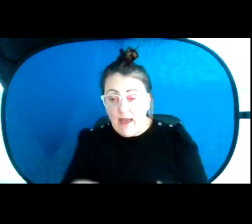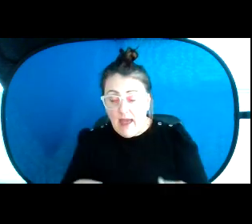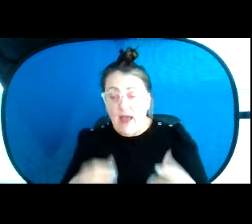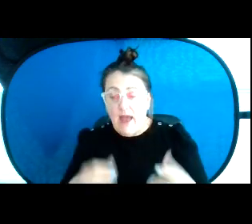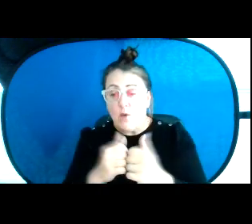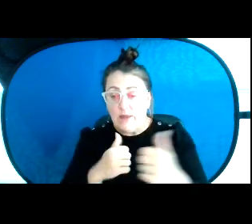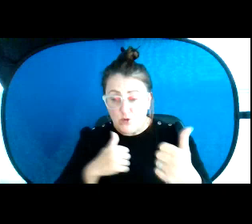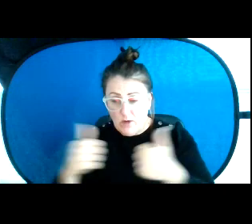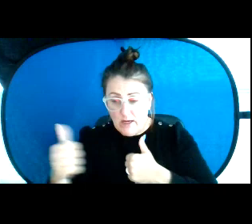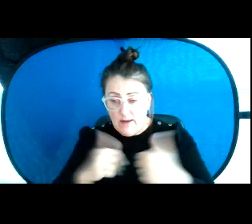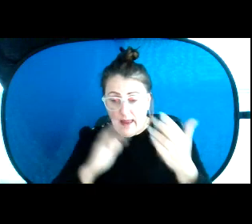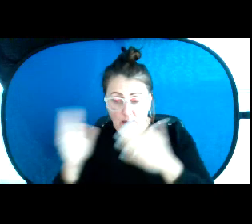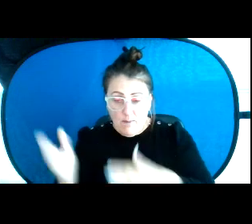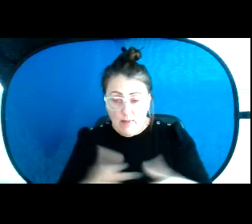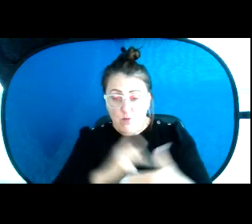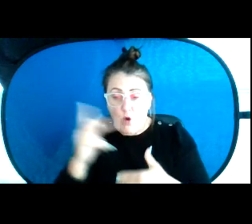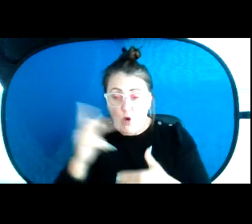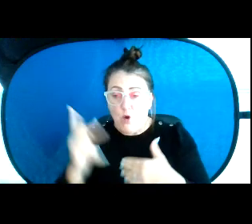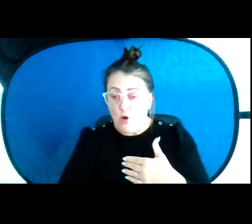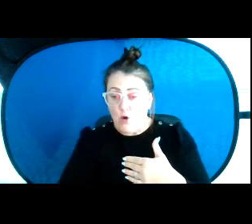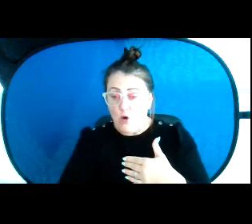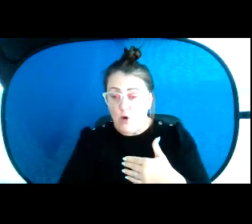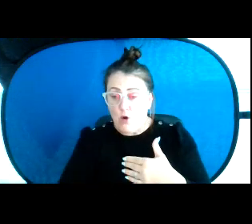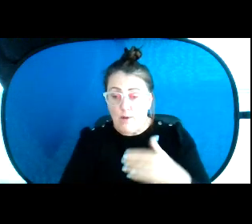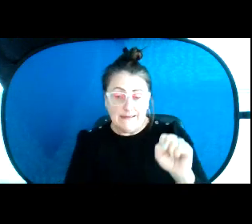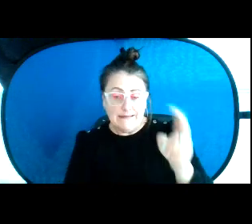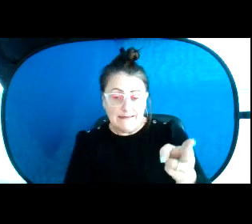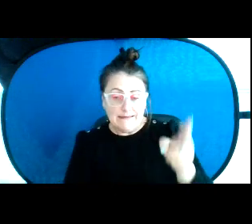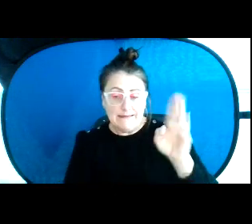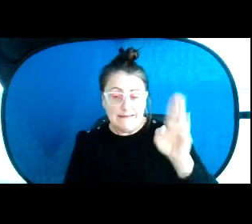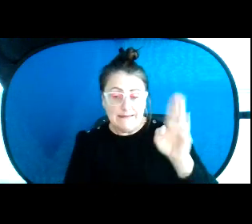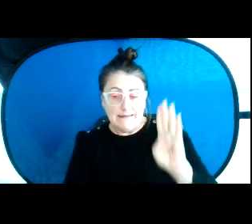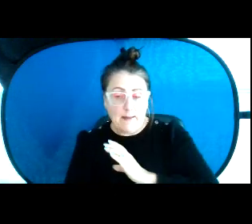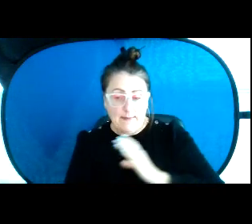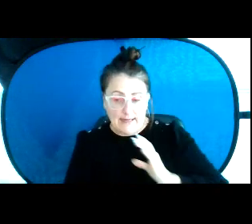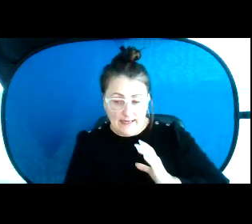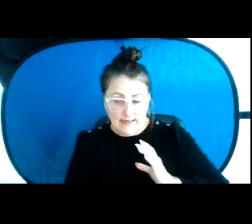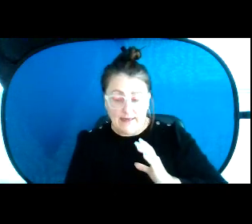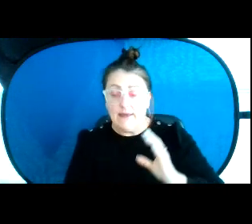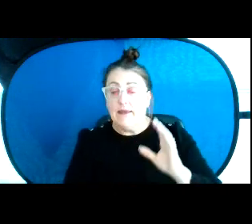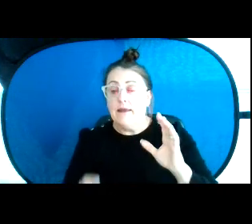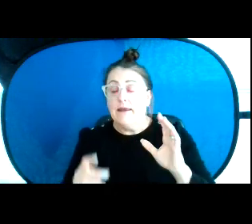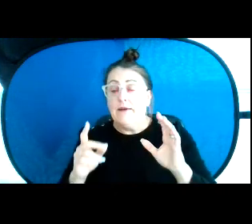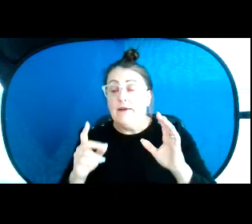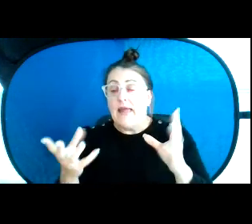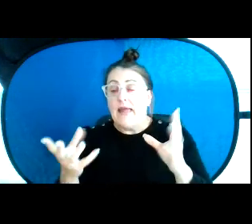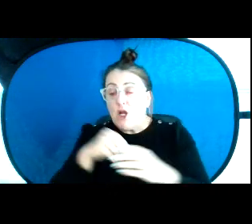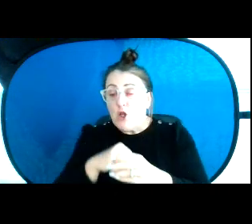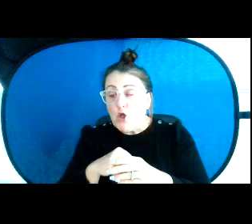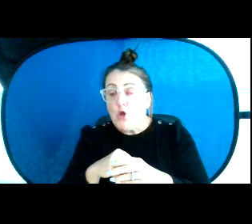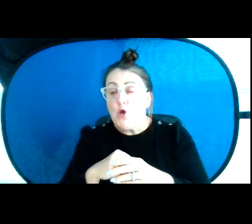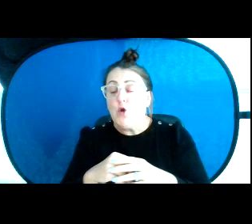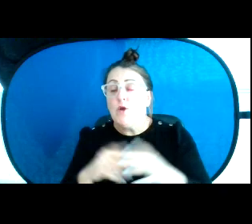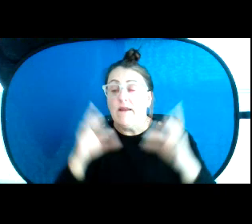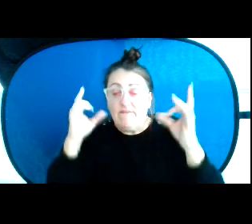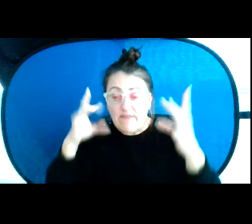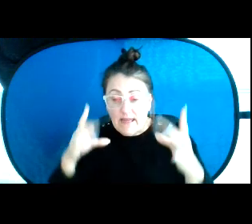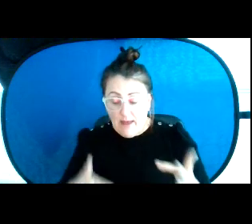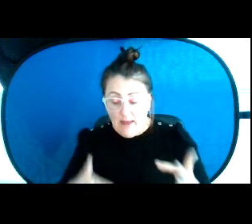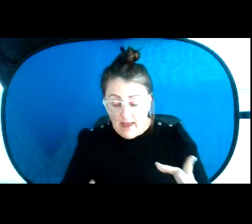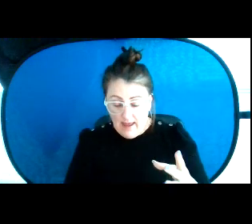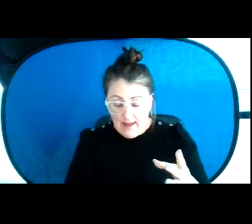Transportation Planning and Program Guidance Subcommittee. Draft guidelines include committee member feedback are